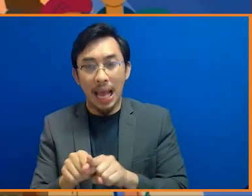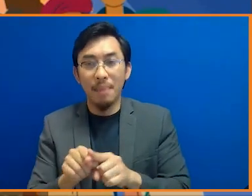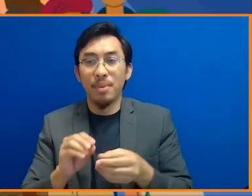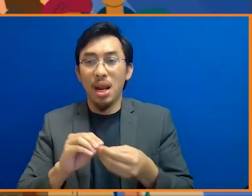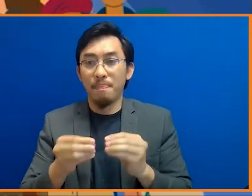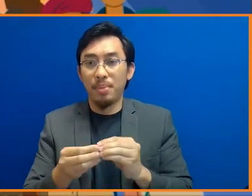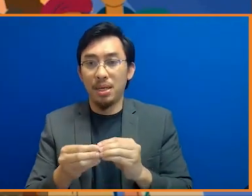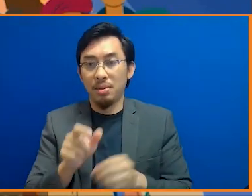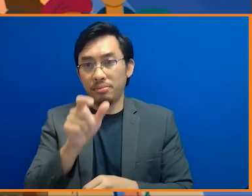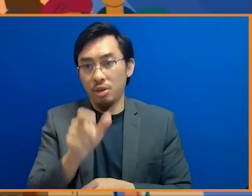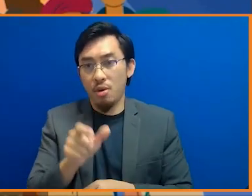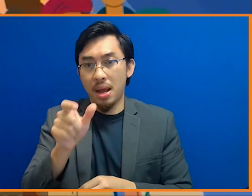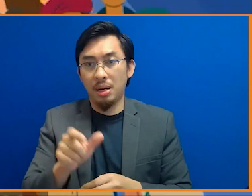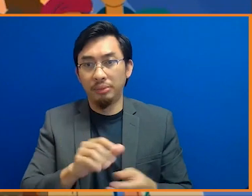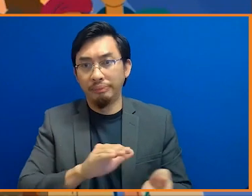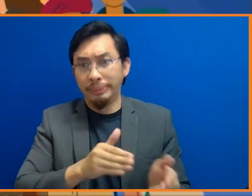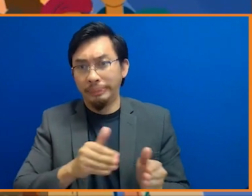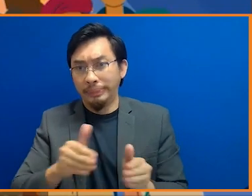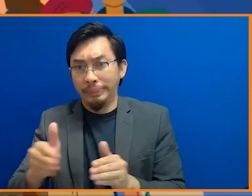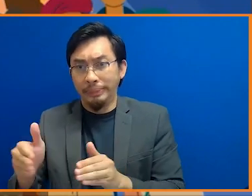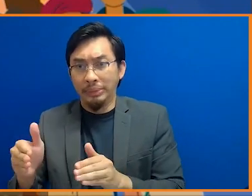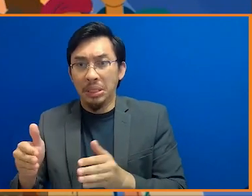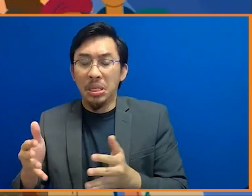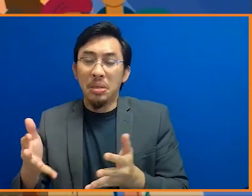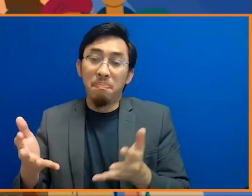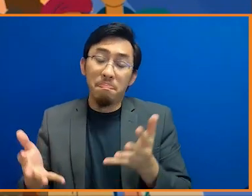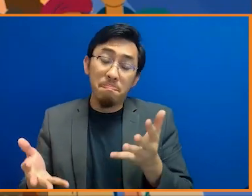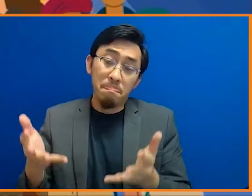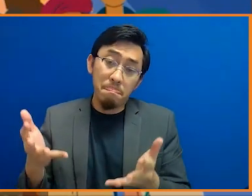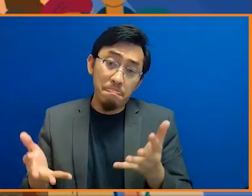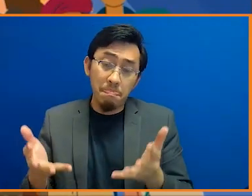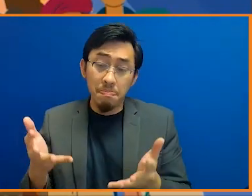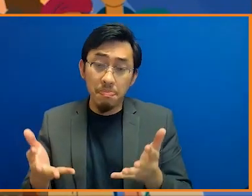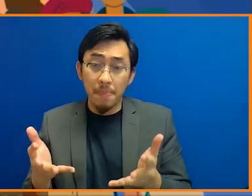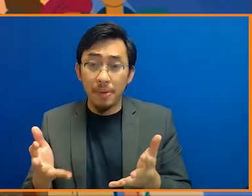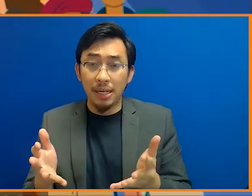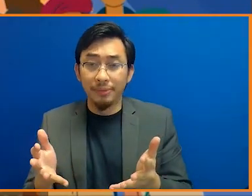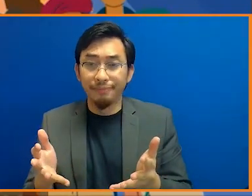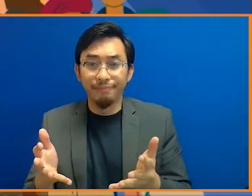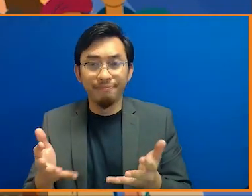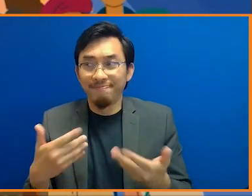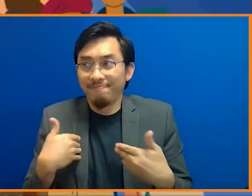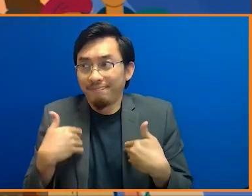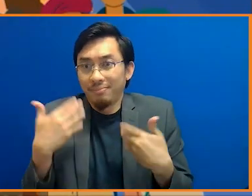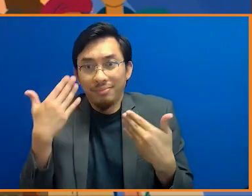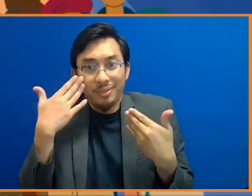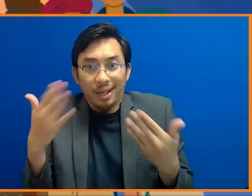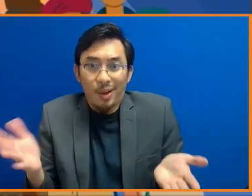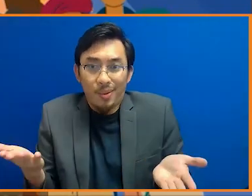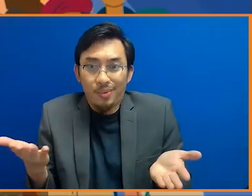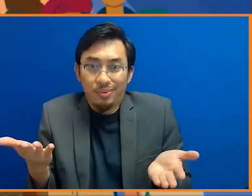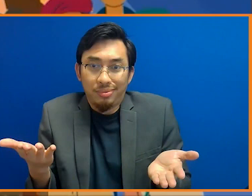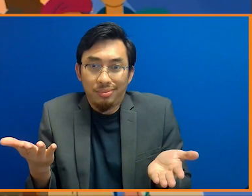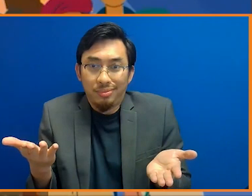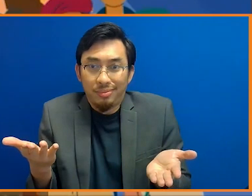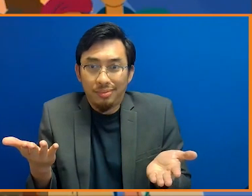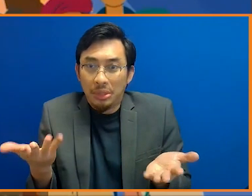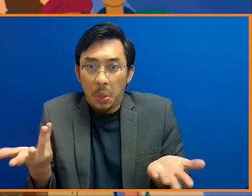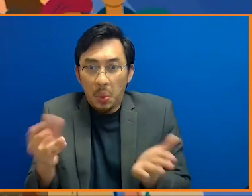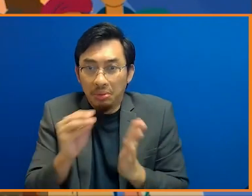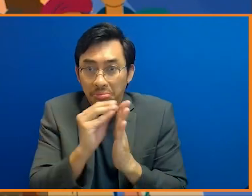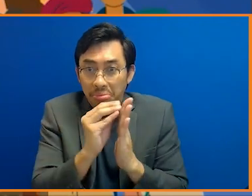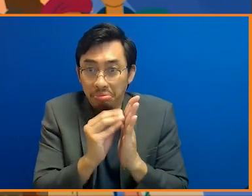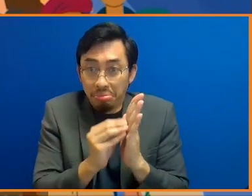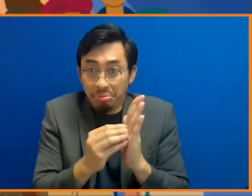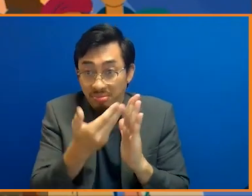but exact number on the human casualties probably will never be known.